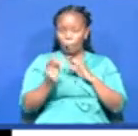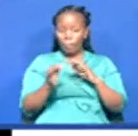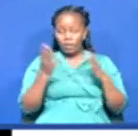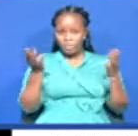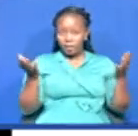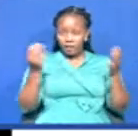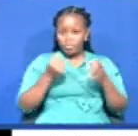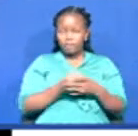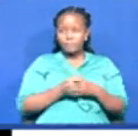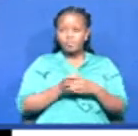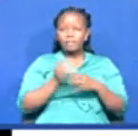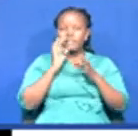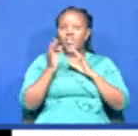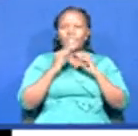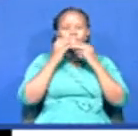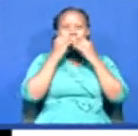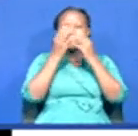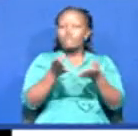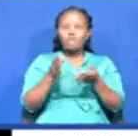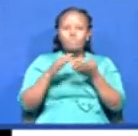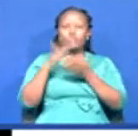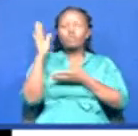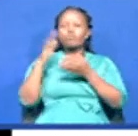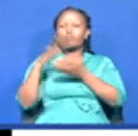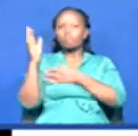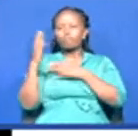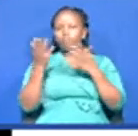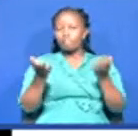if you give more information,